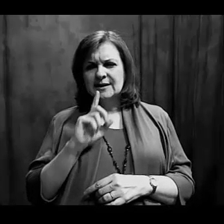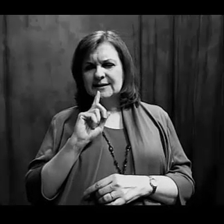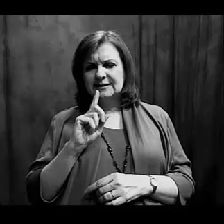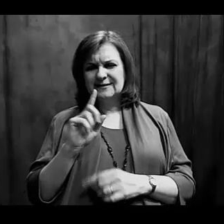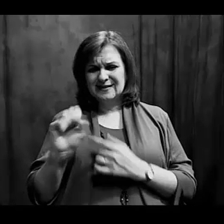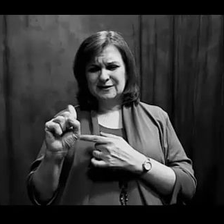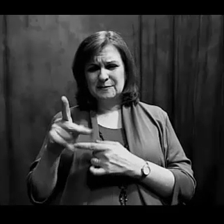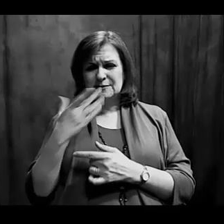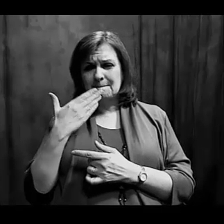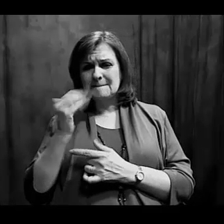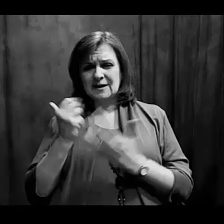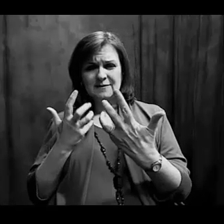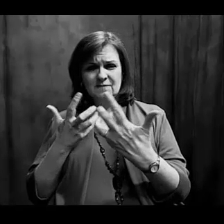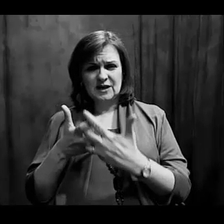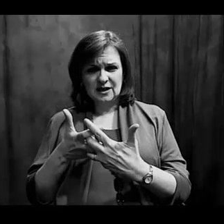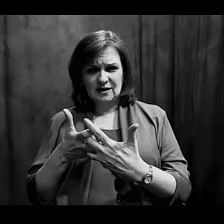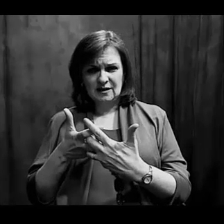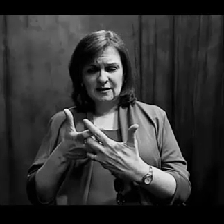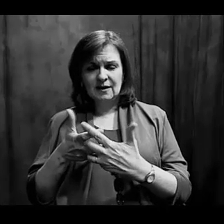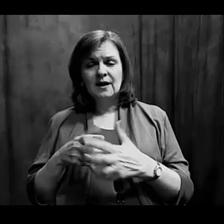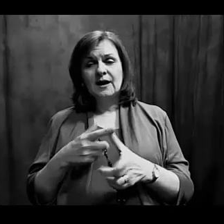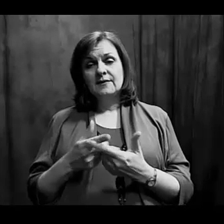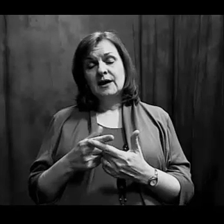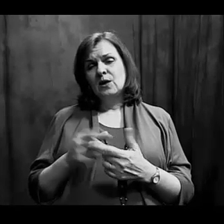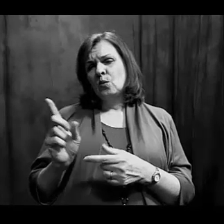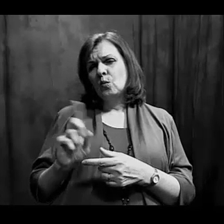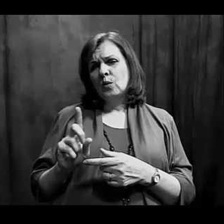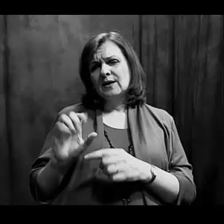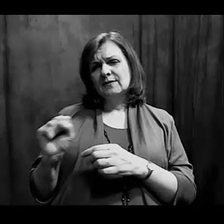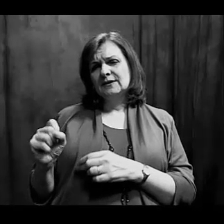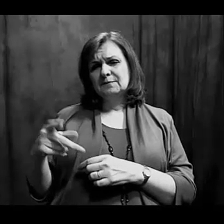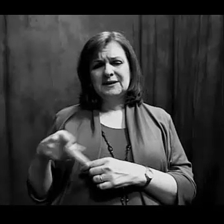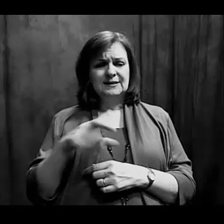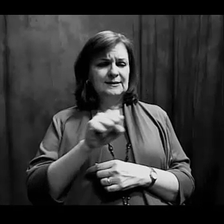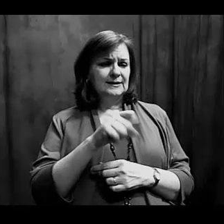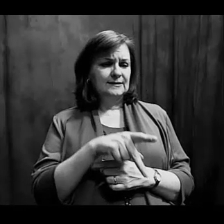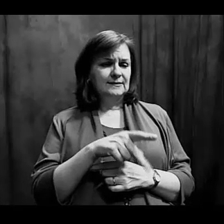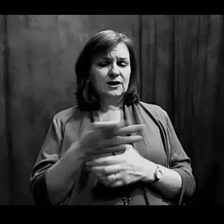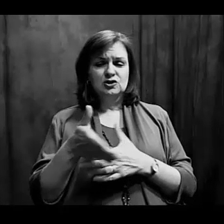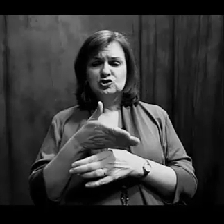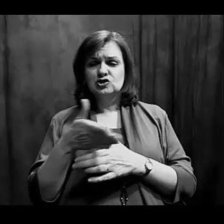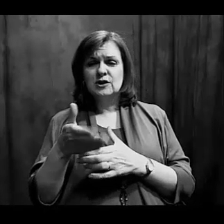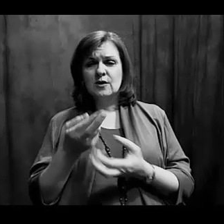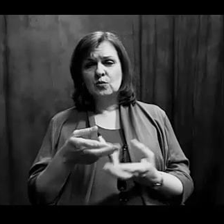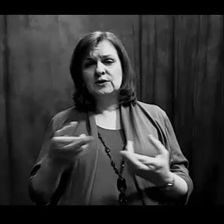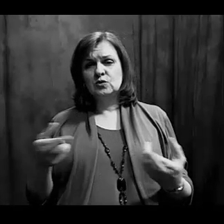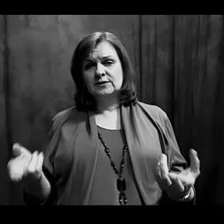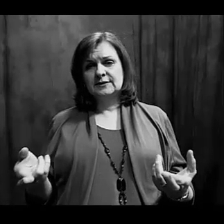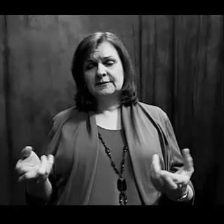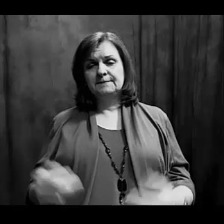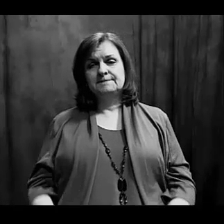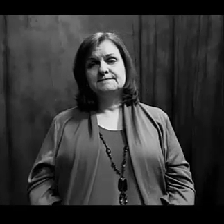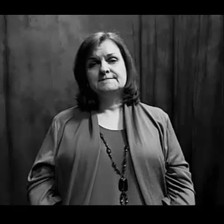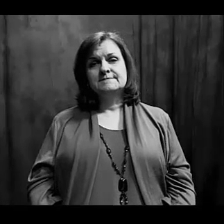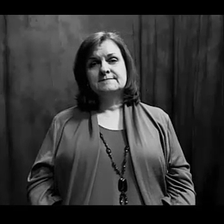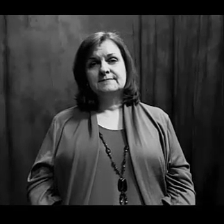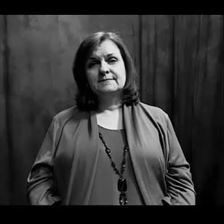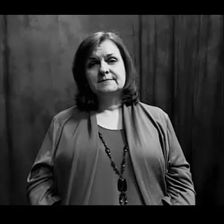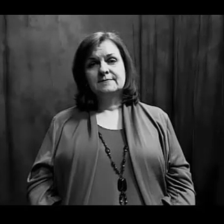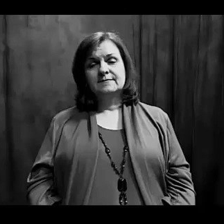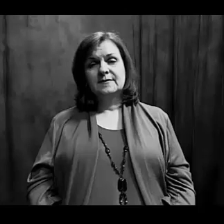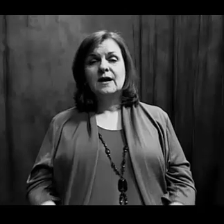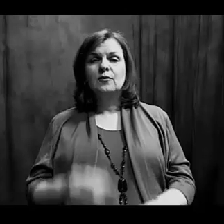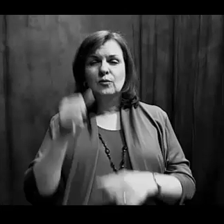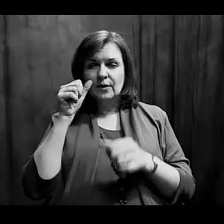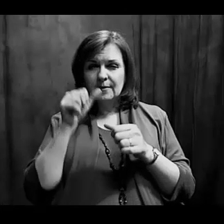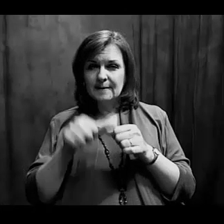are the species best suited and where are they sharing the resources to the greatest